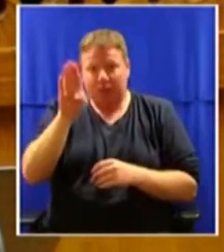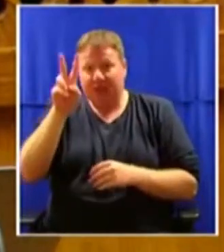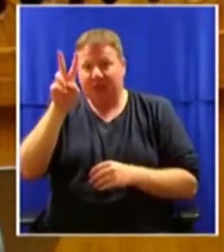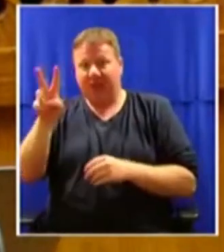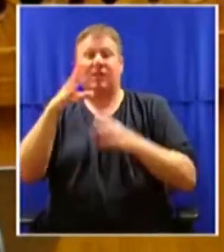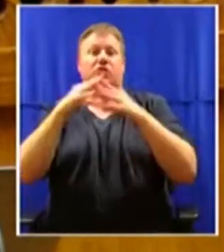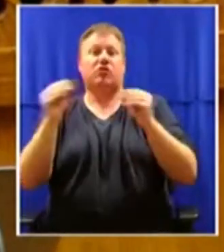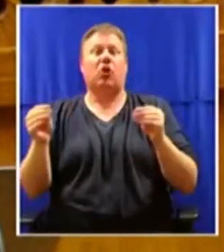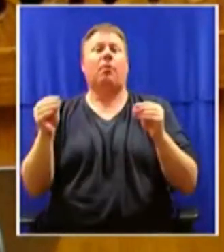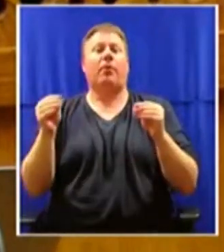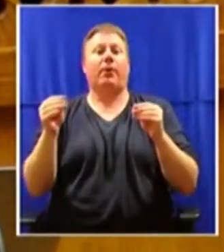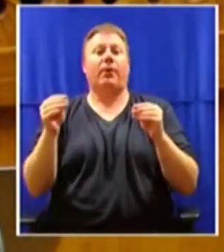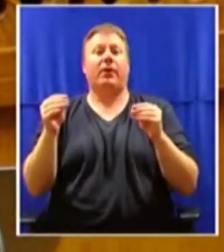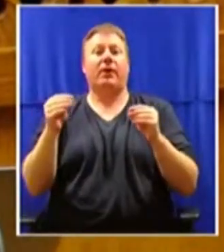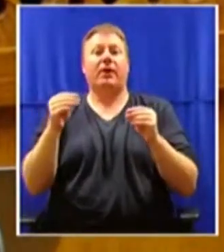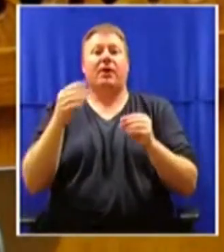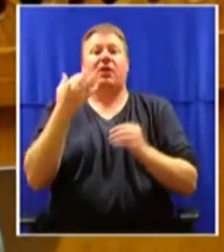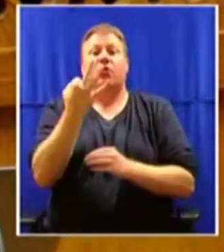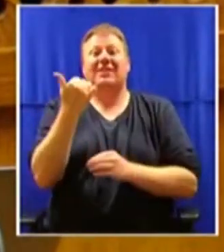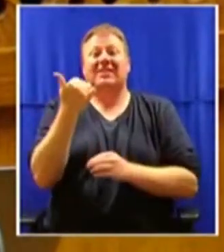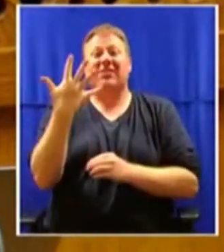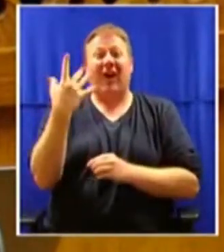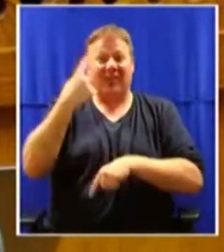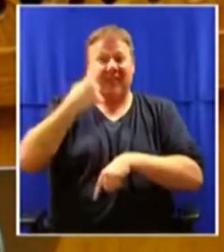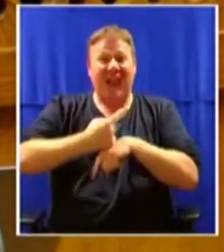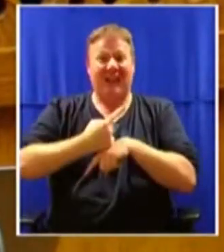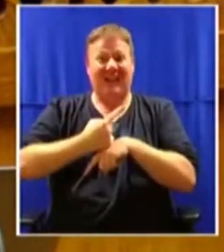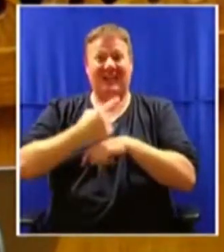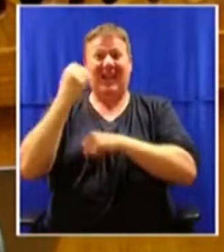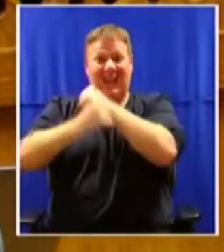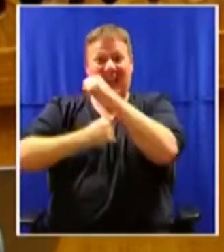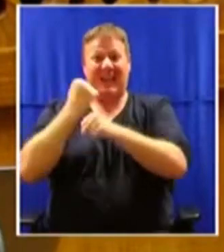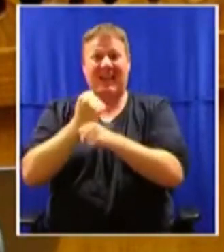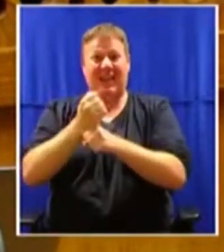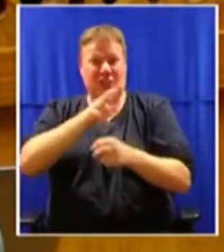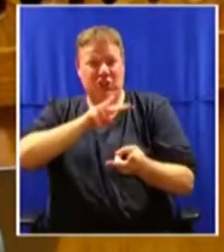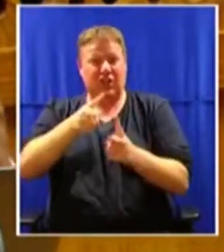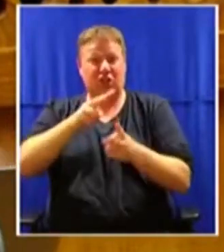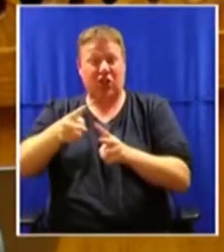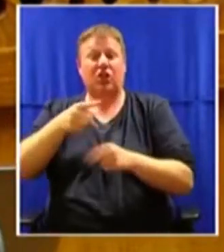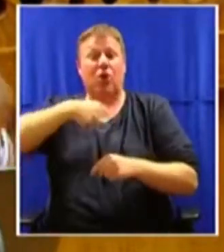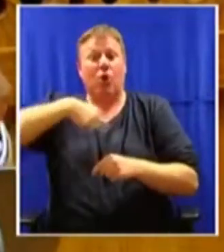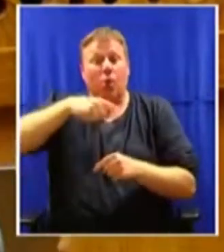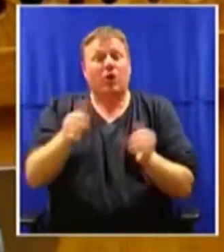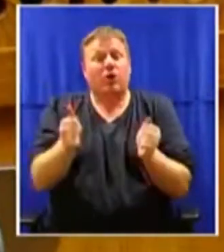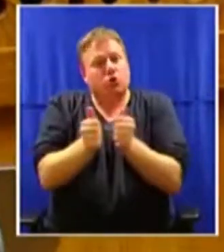days a week, and 24 hours a day. It starts by joining our women and children now in these